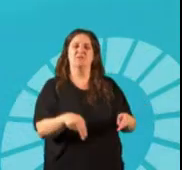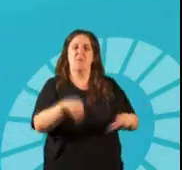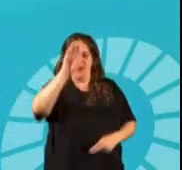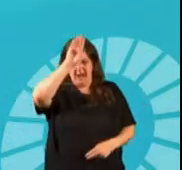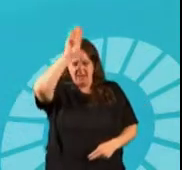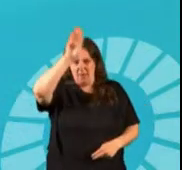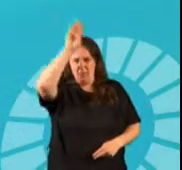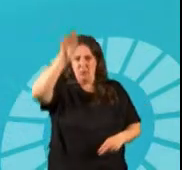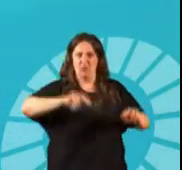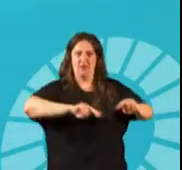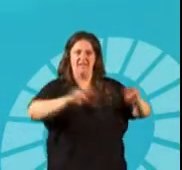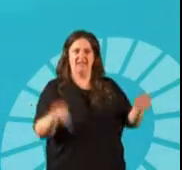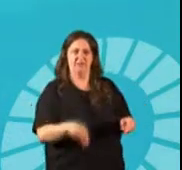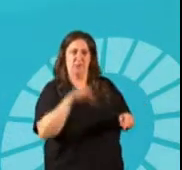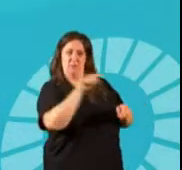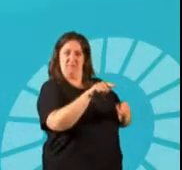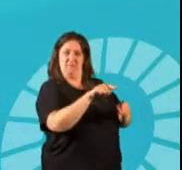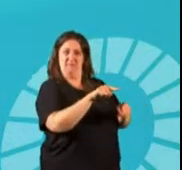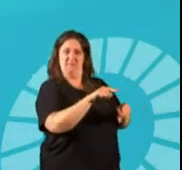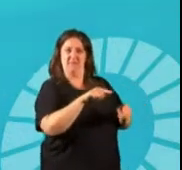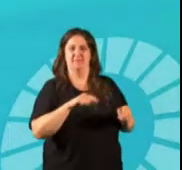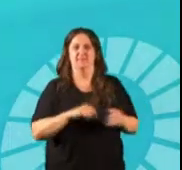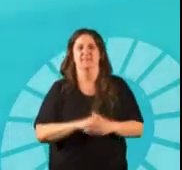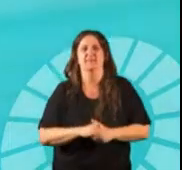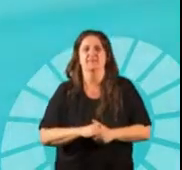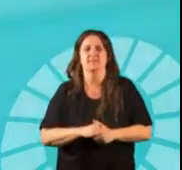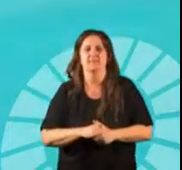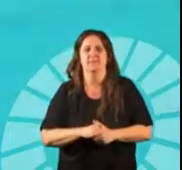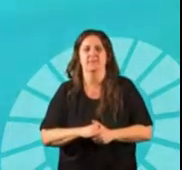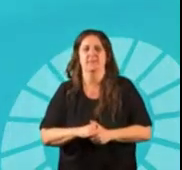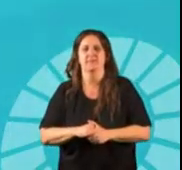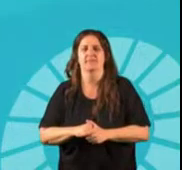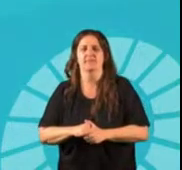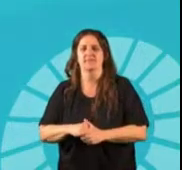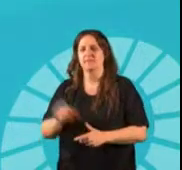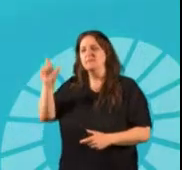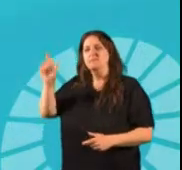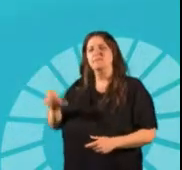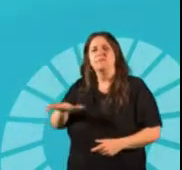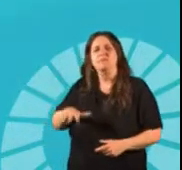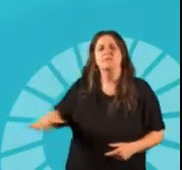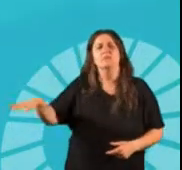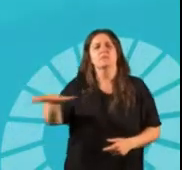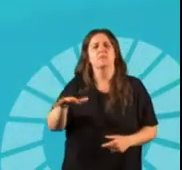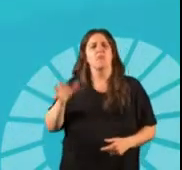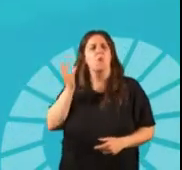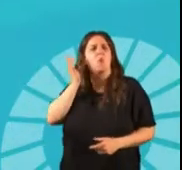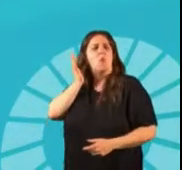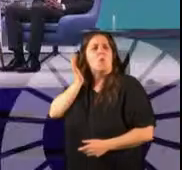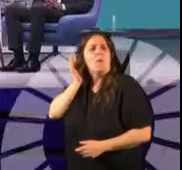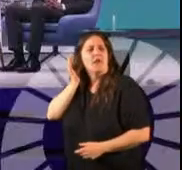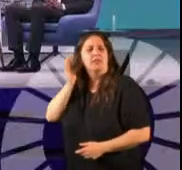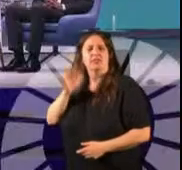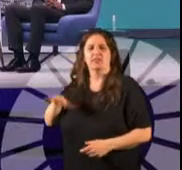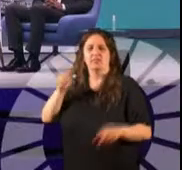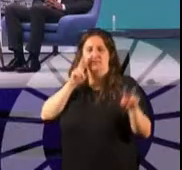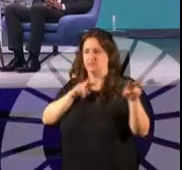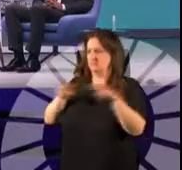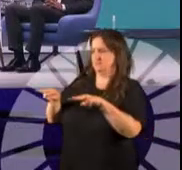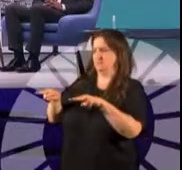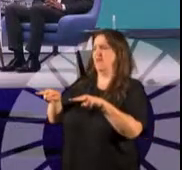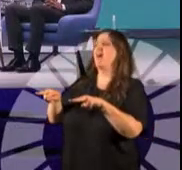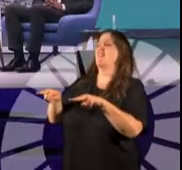horrors of Daesh. And we are here for all those women who are tired of being